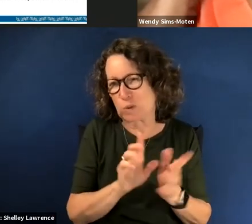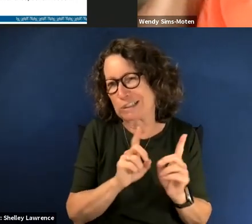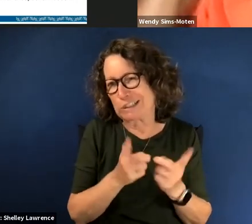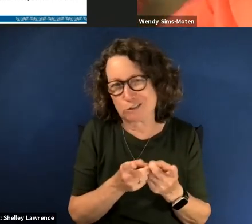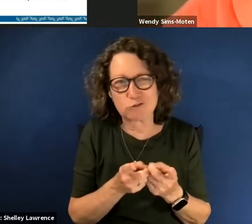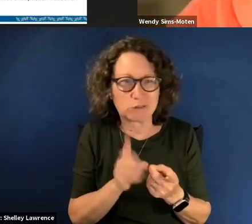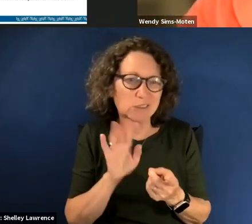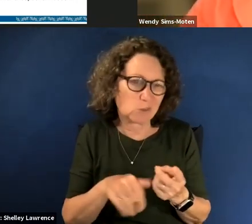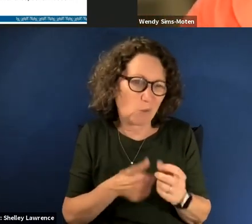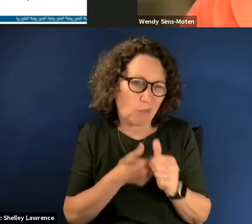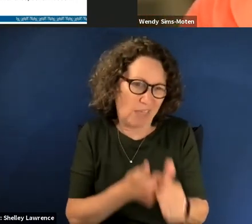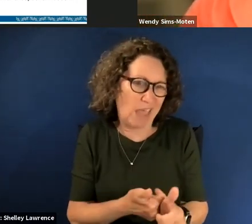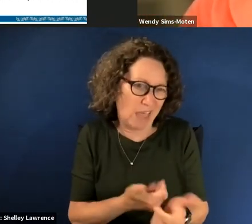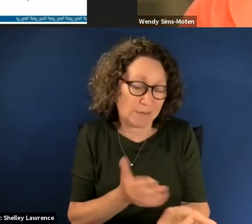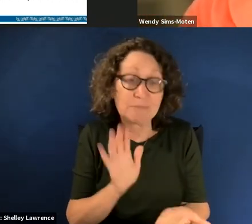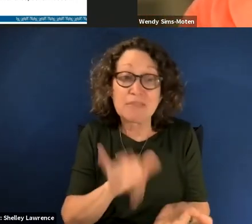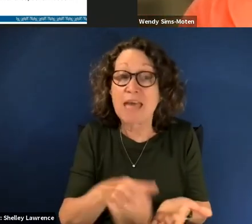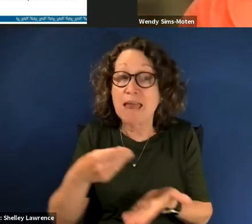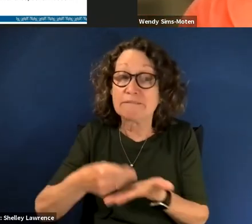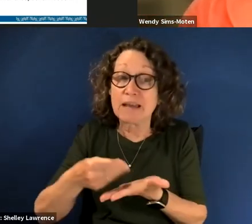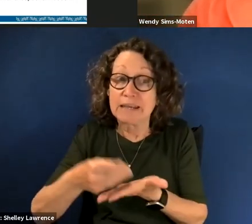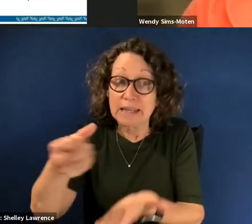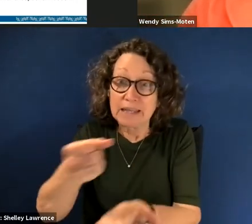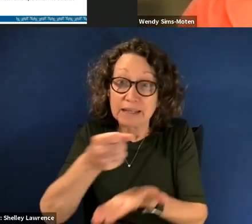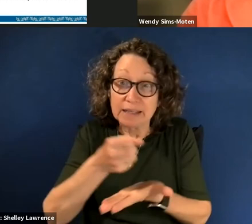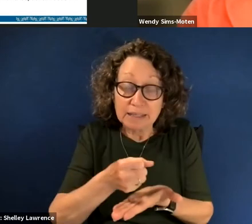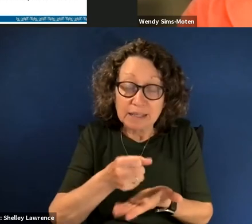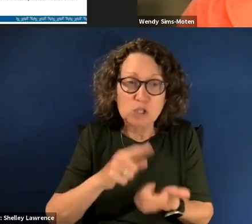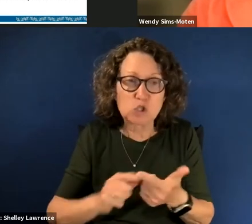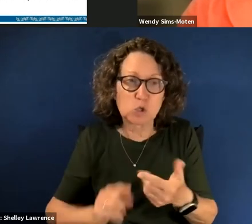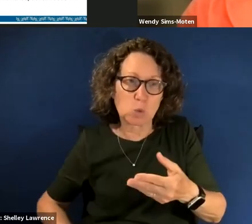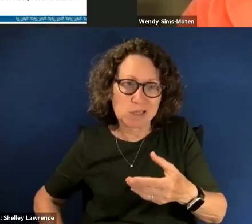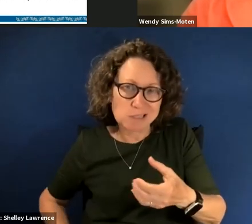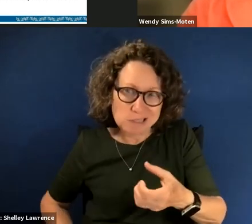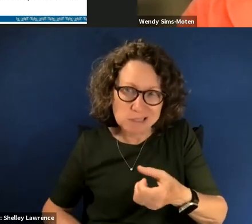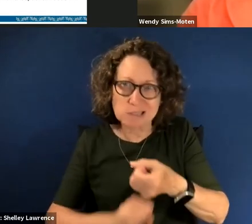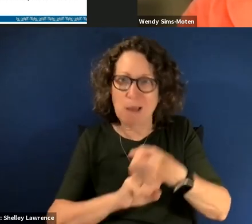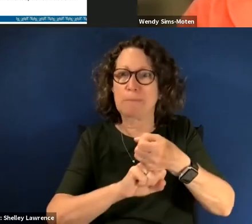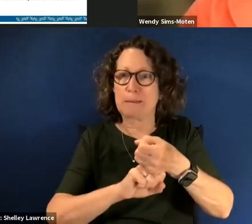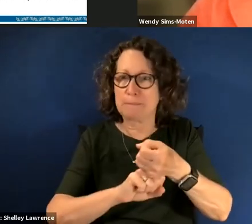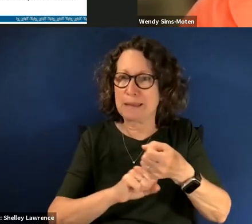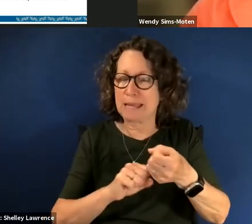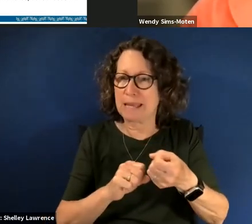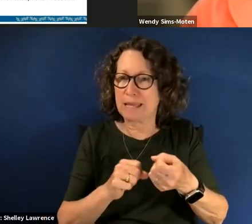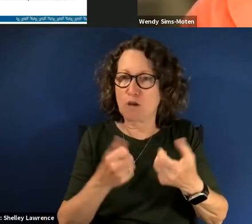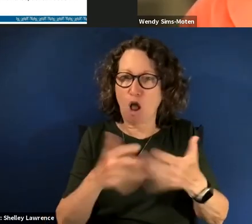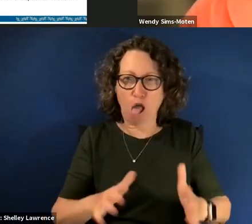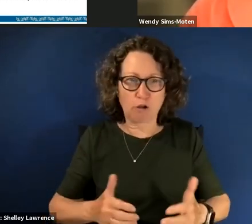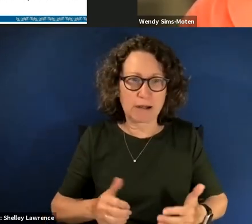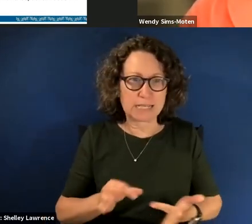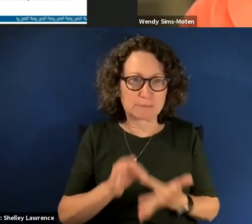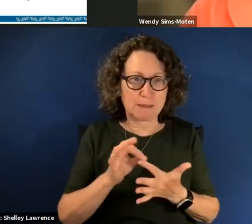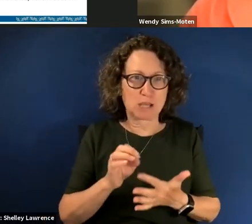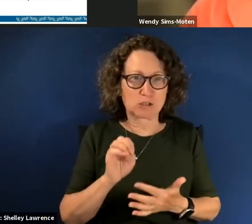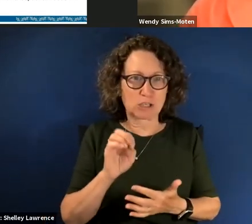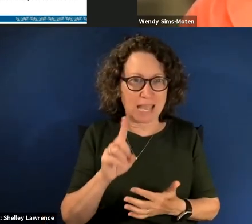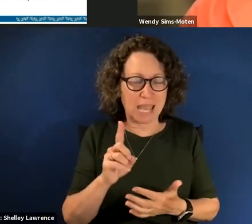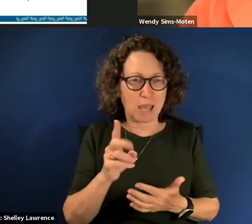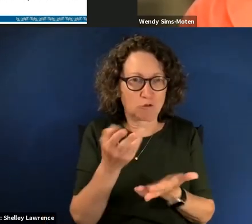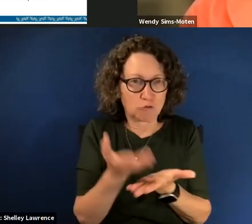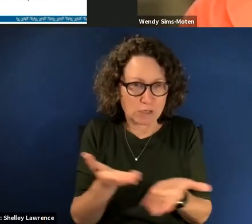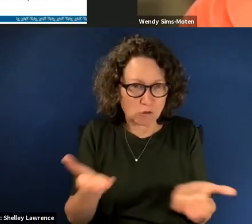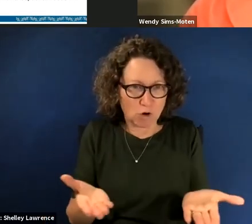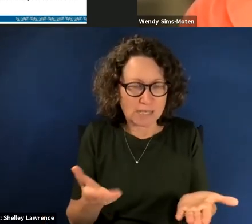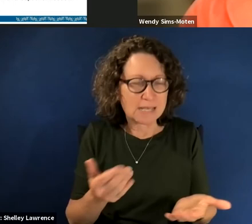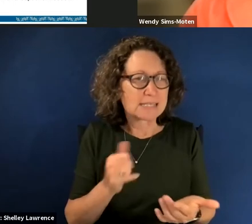doing. This funding is going to be to supplement existing special education resources. So in other words, it's